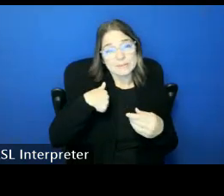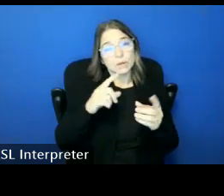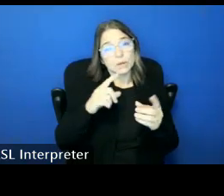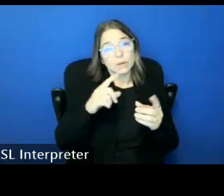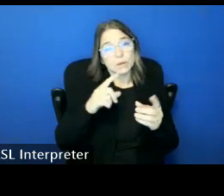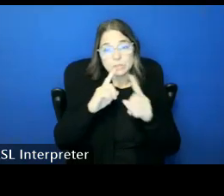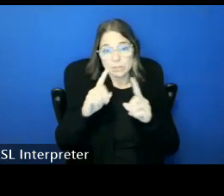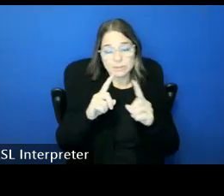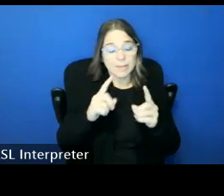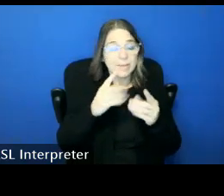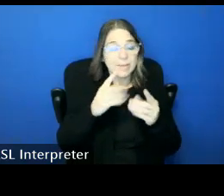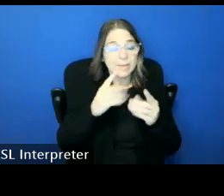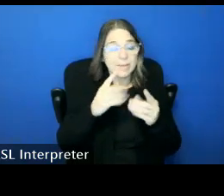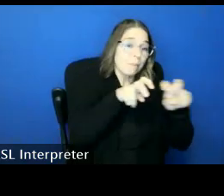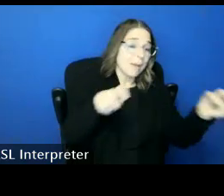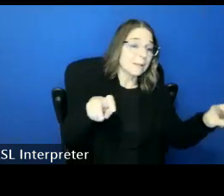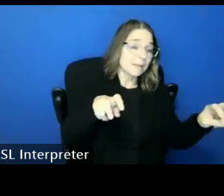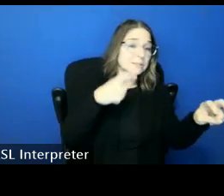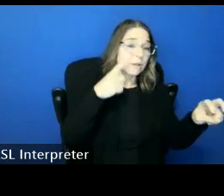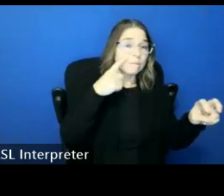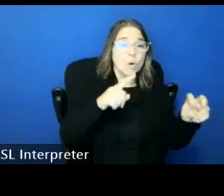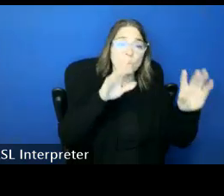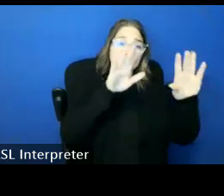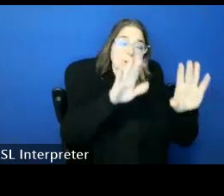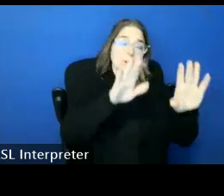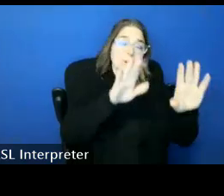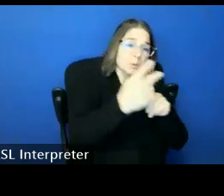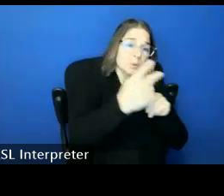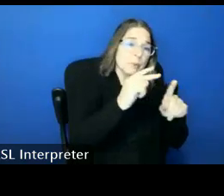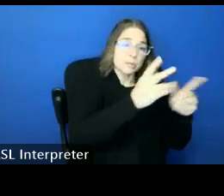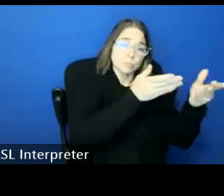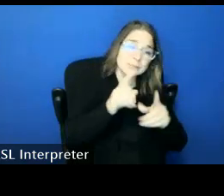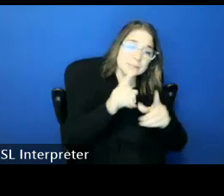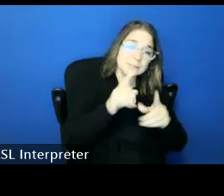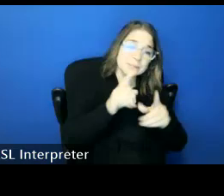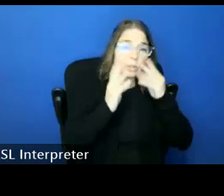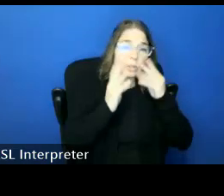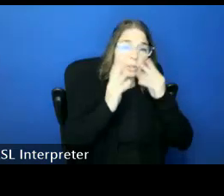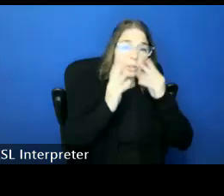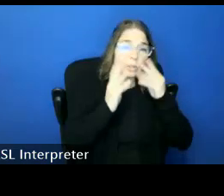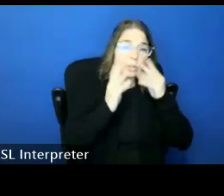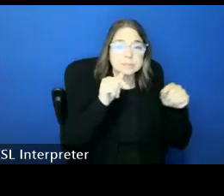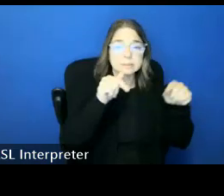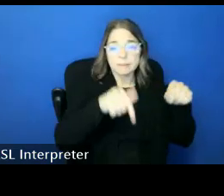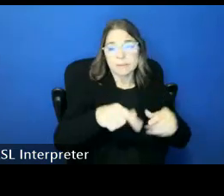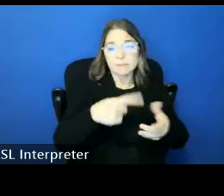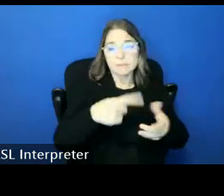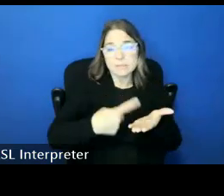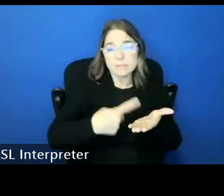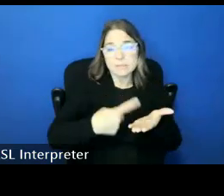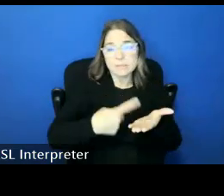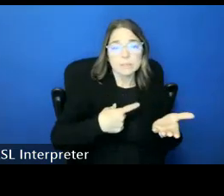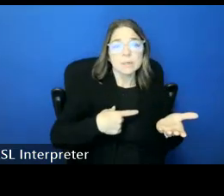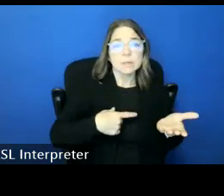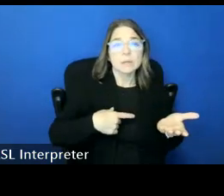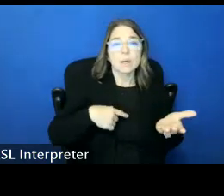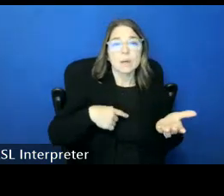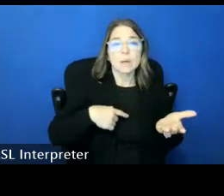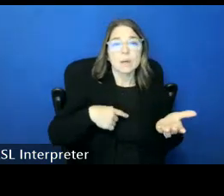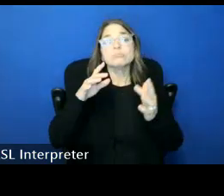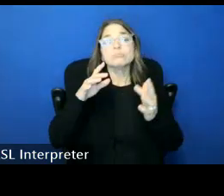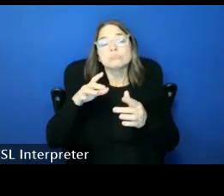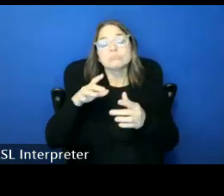thank our amazing panelists for bringing their perspectives, bringing their different avenues to this conversation. Huge shout out